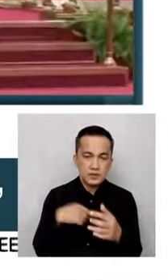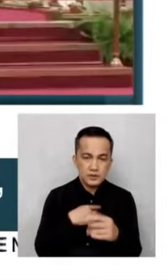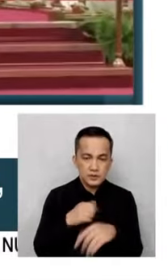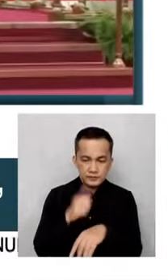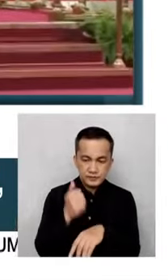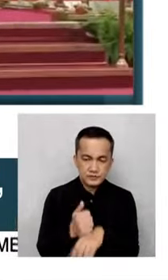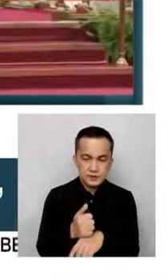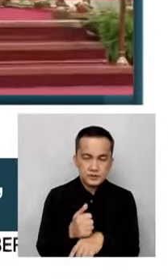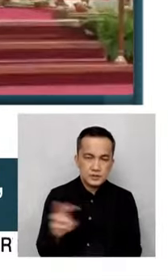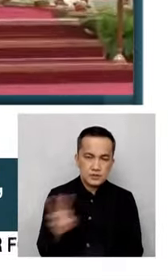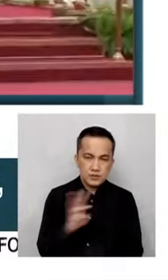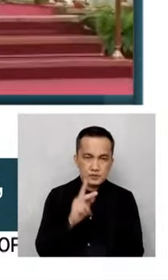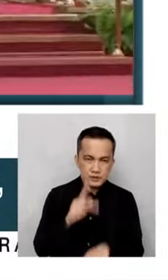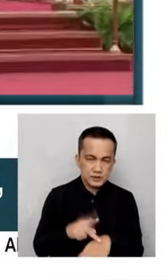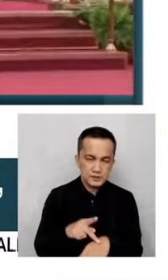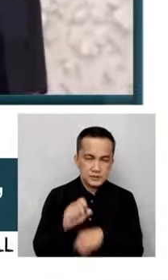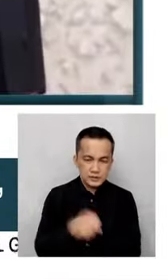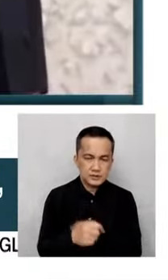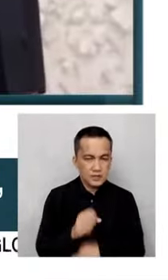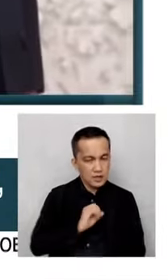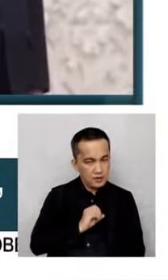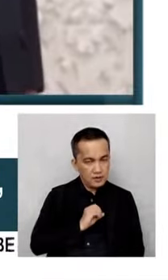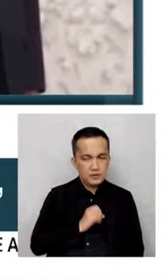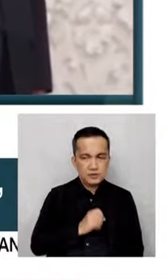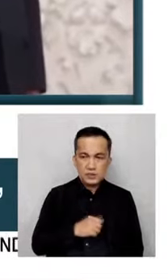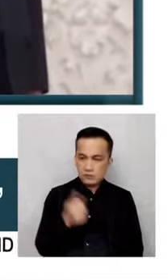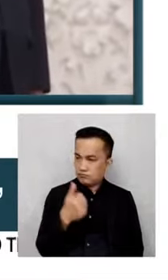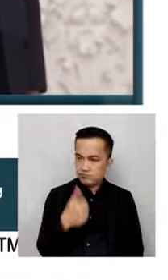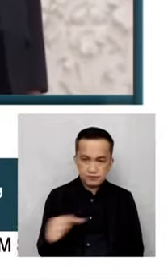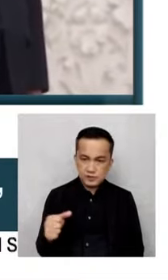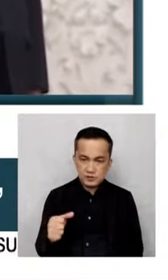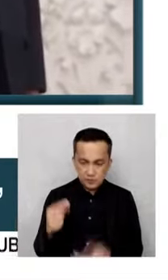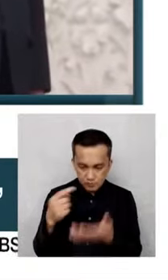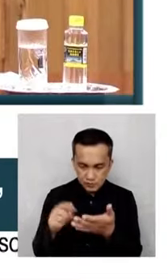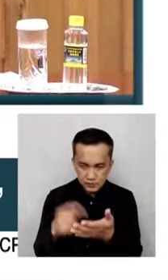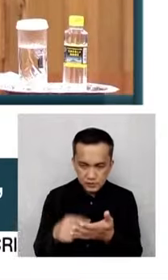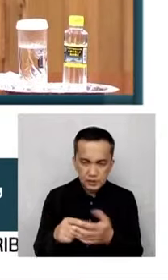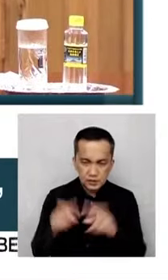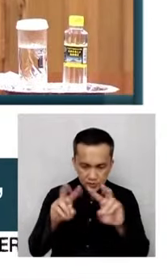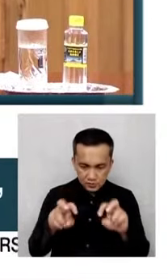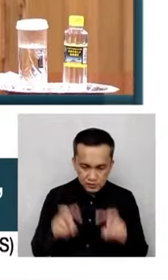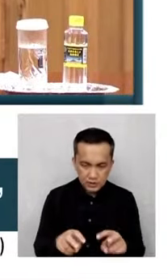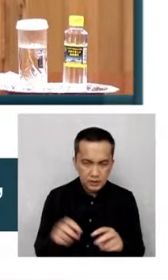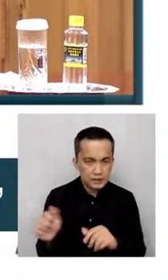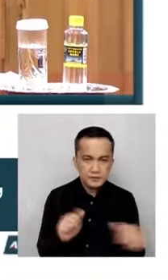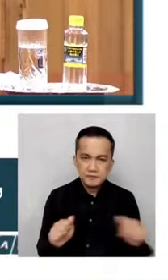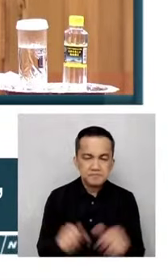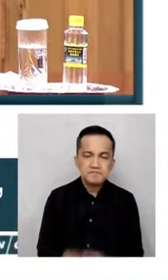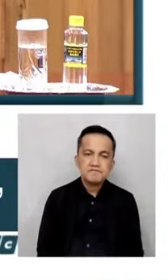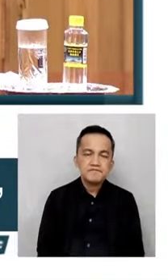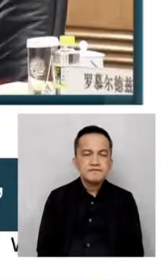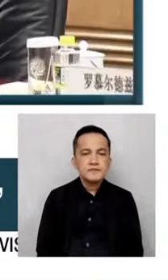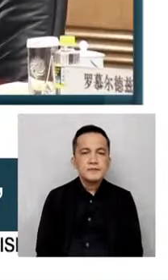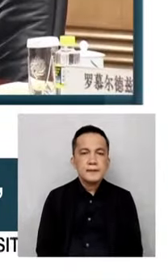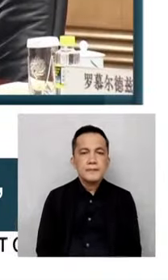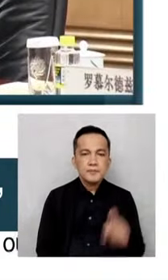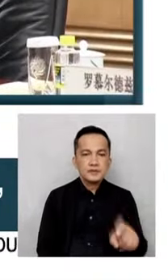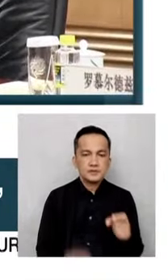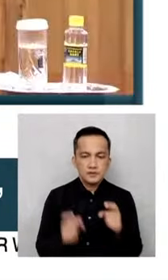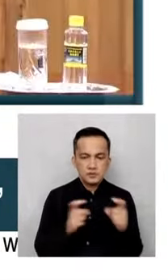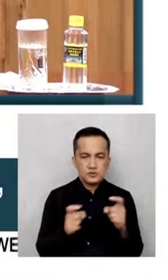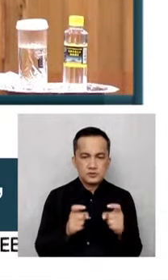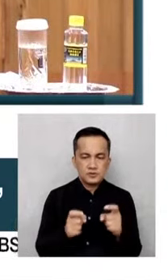the West Philippine Sea is ours and that any exploration activities there should be under the control and